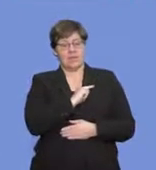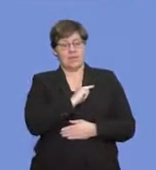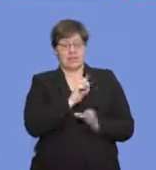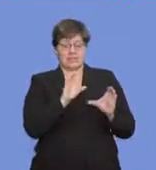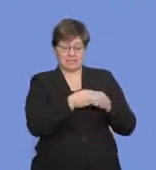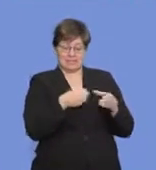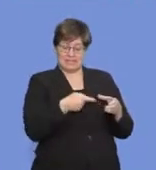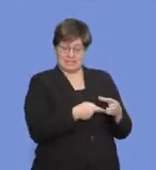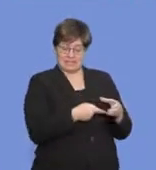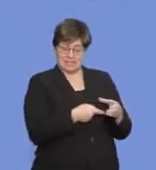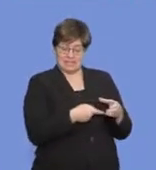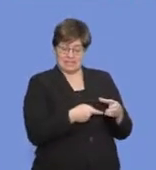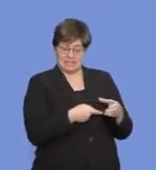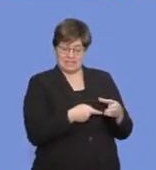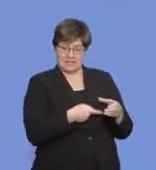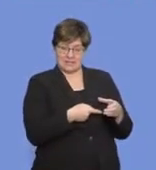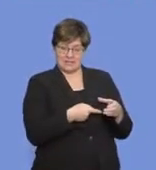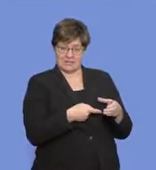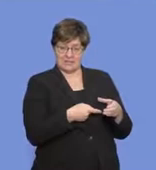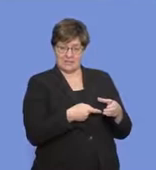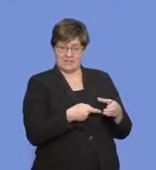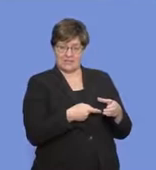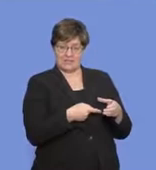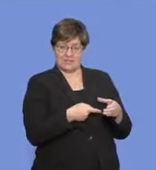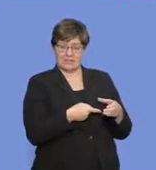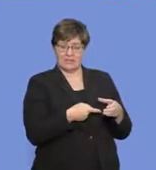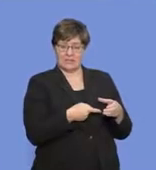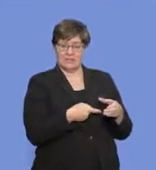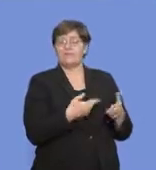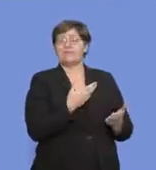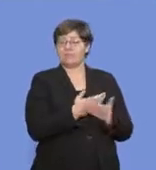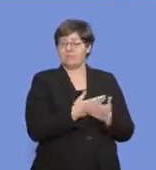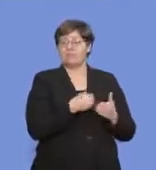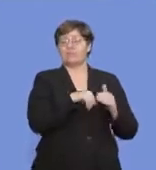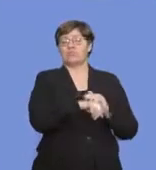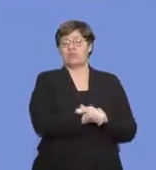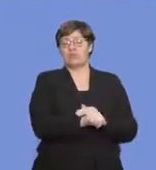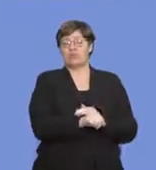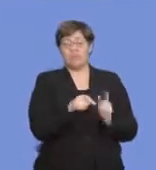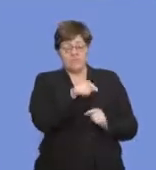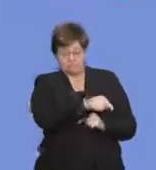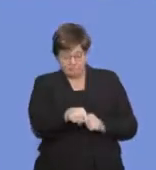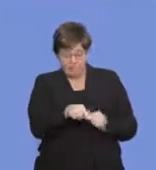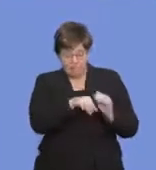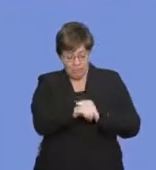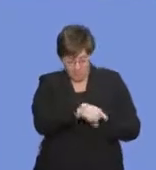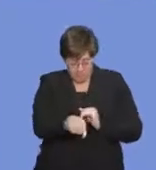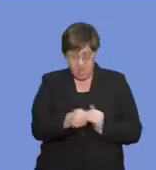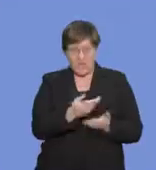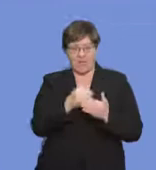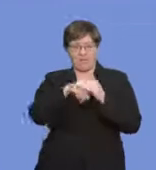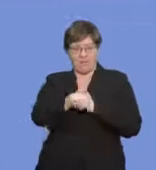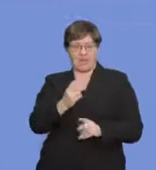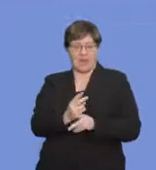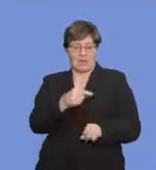of a species is that those organisms must be able to produce fertile offspring.